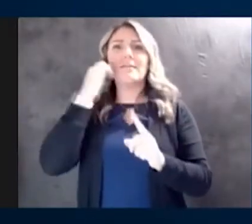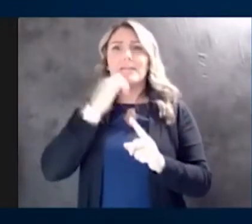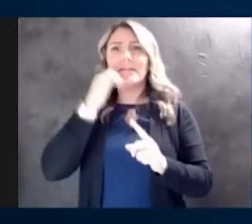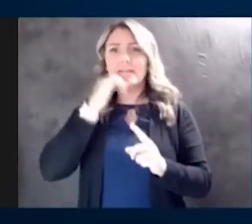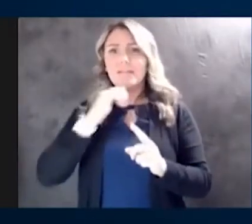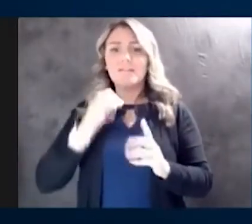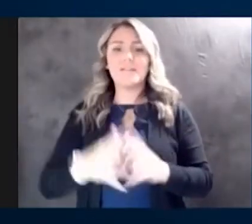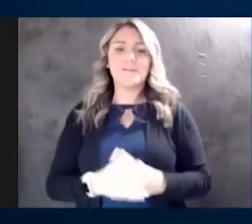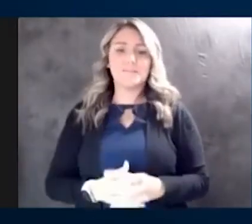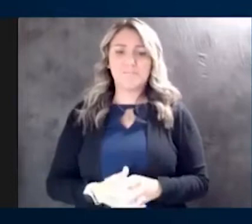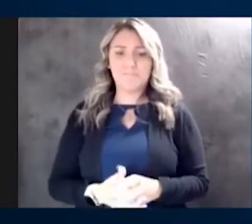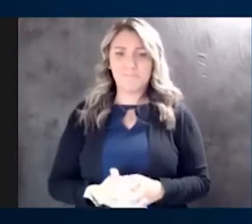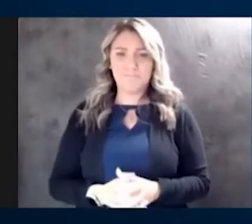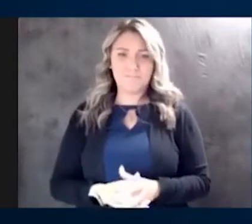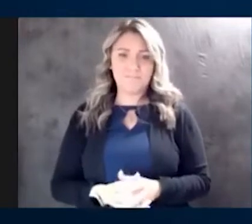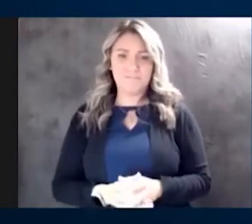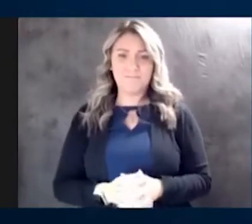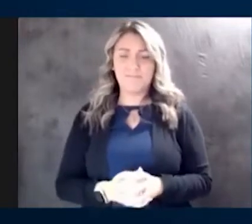day.